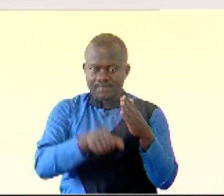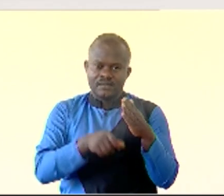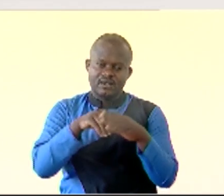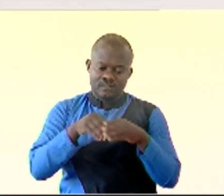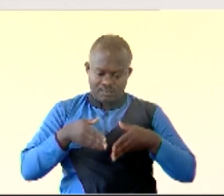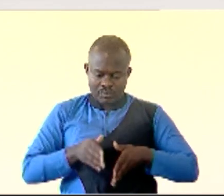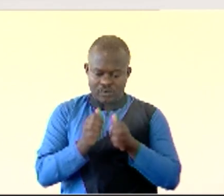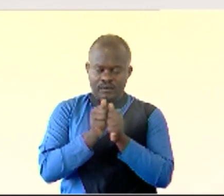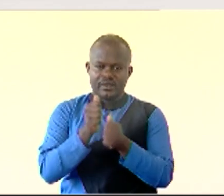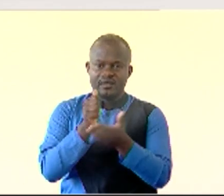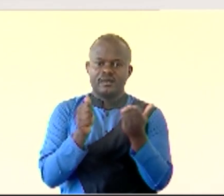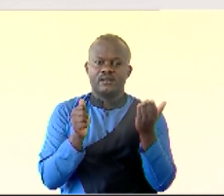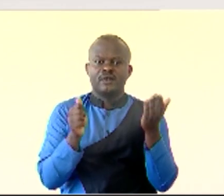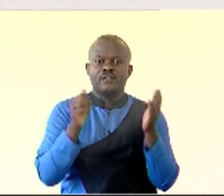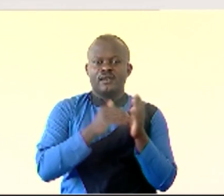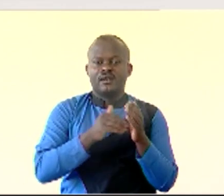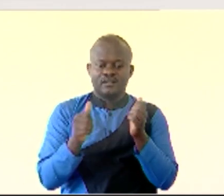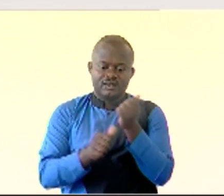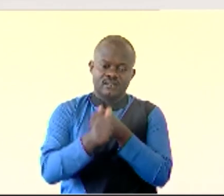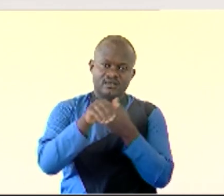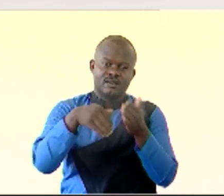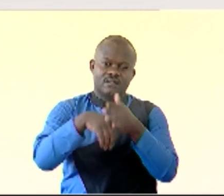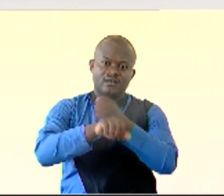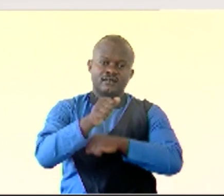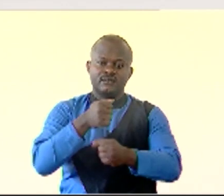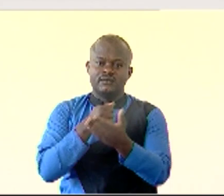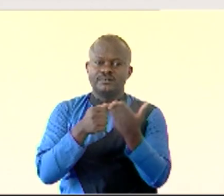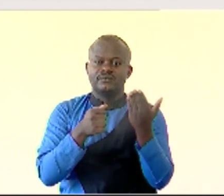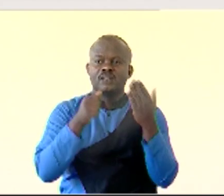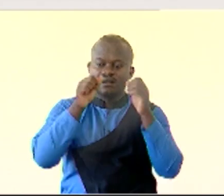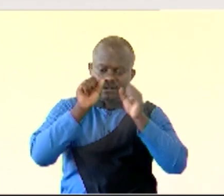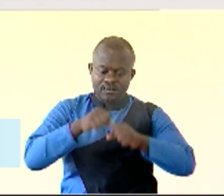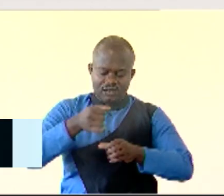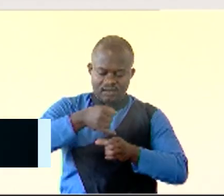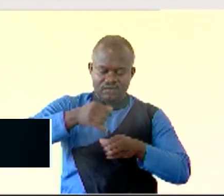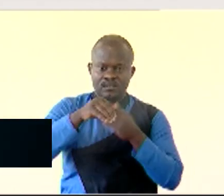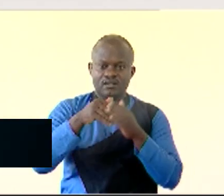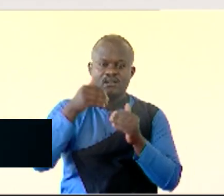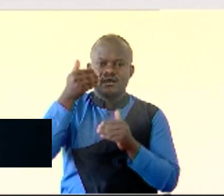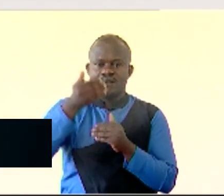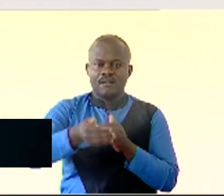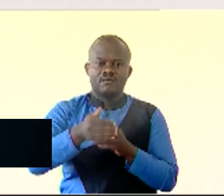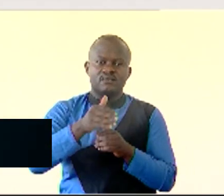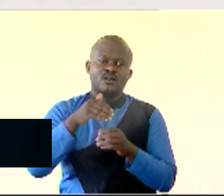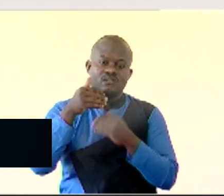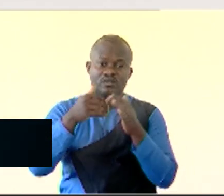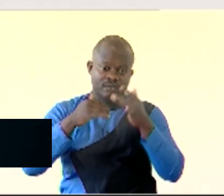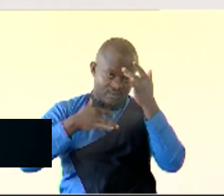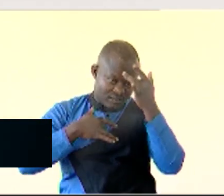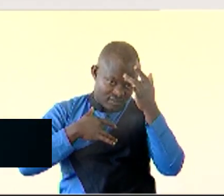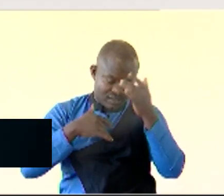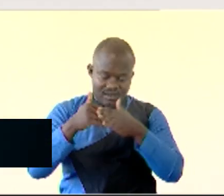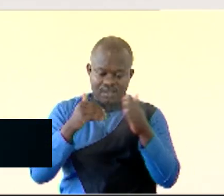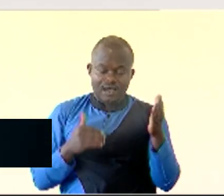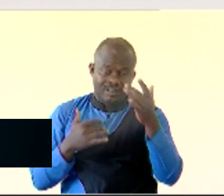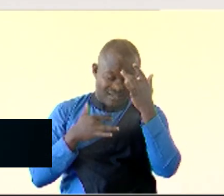with. Under this, we have active natural immune system that may develop after recovering from the disease. I've been suffering from the